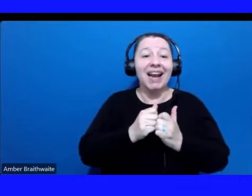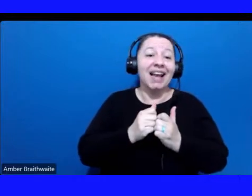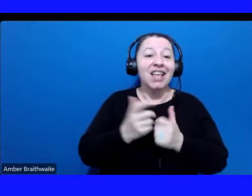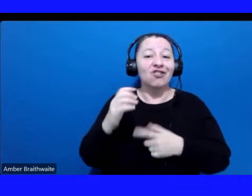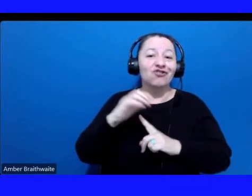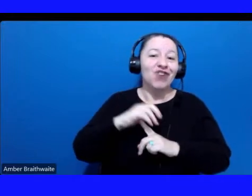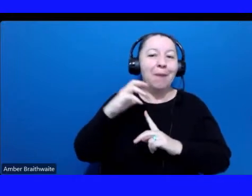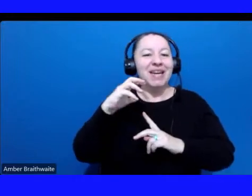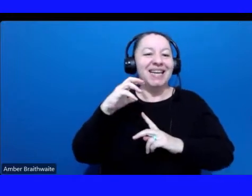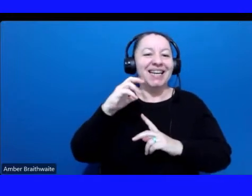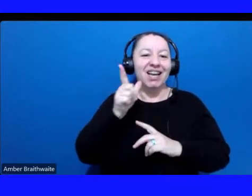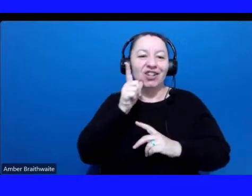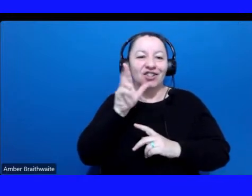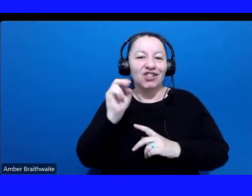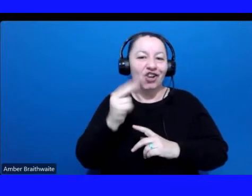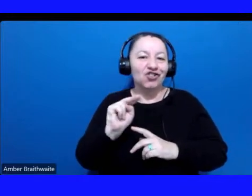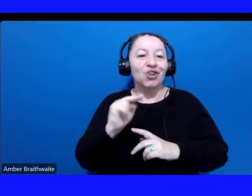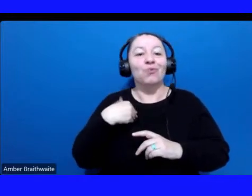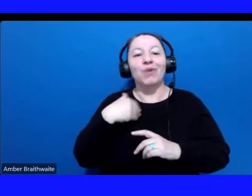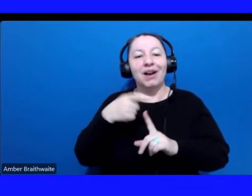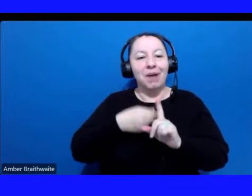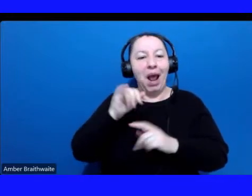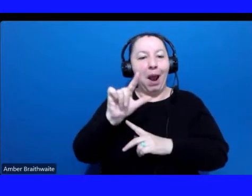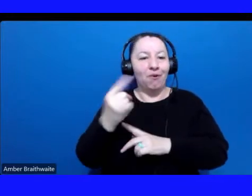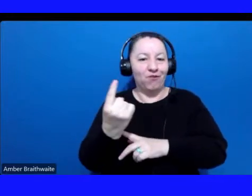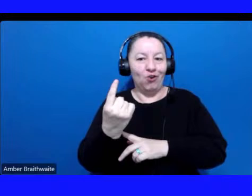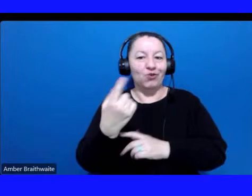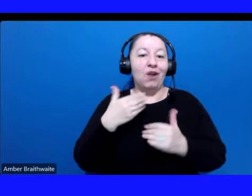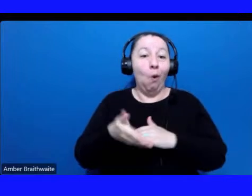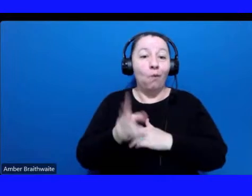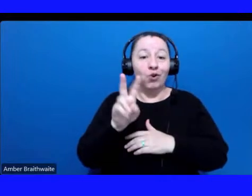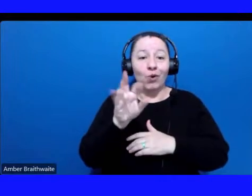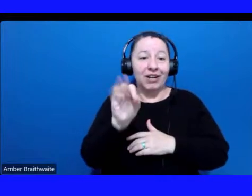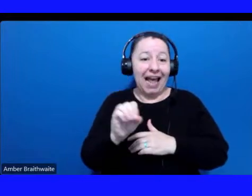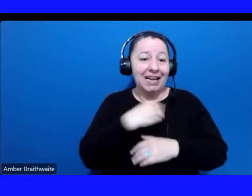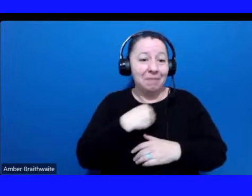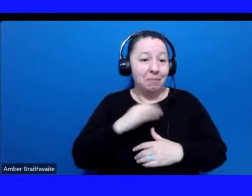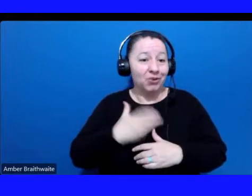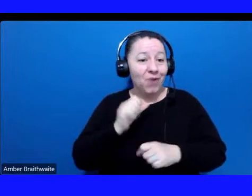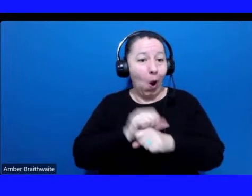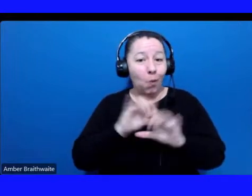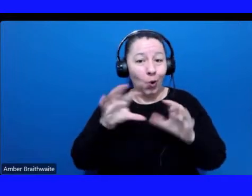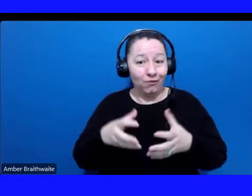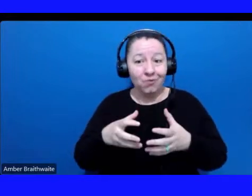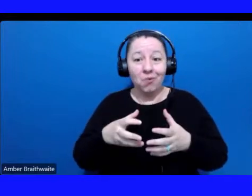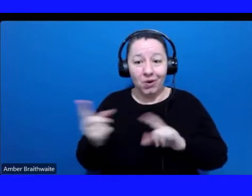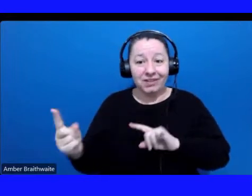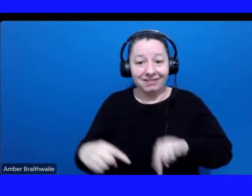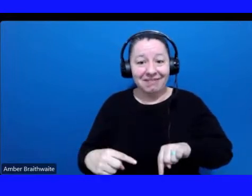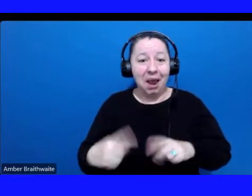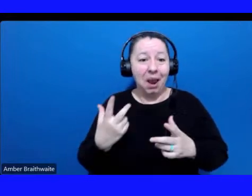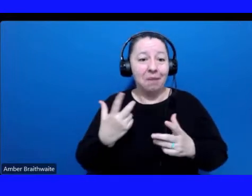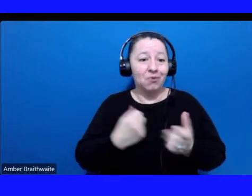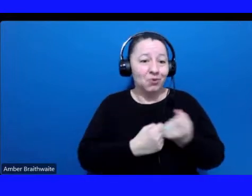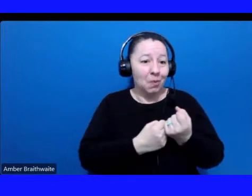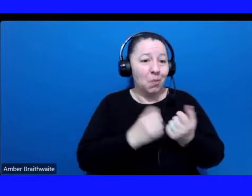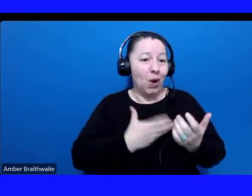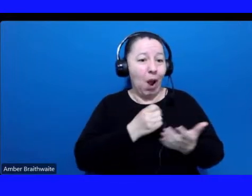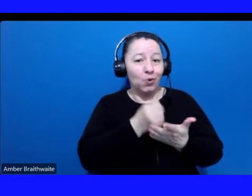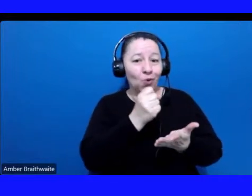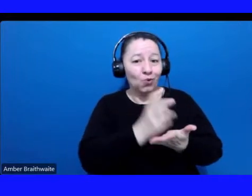journey, where we trained 15 Directors of Nursing Quality on best practices, infection prevention, technology